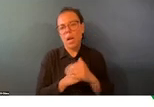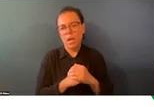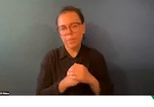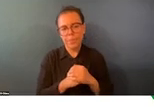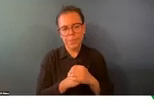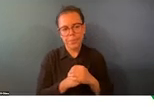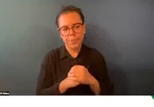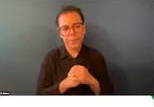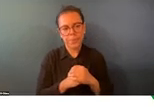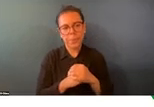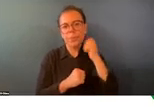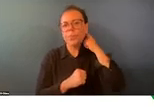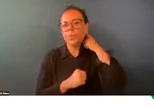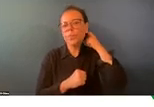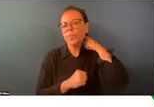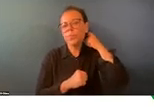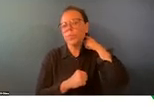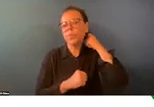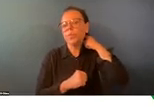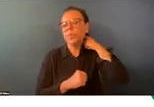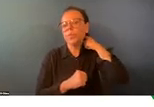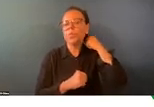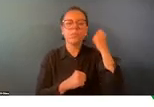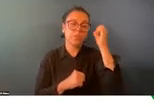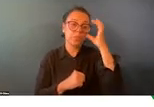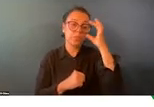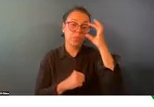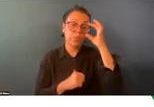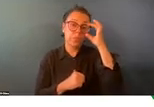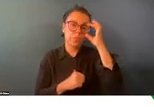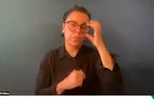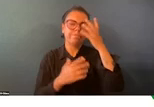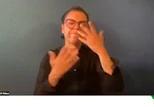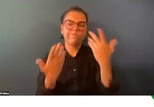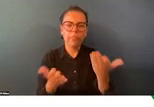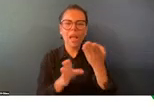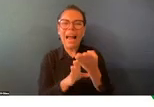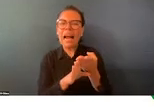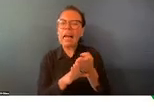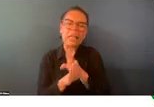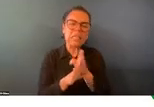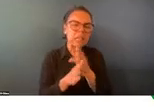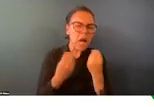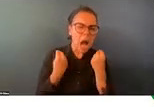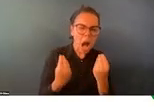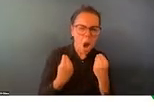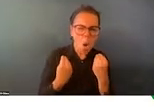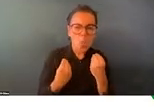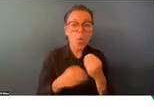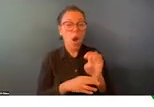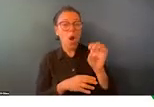sustainability. Next slide, please. To manage the risks, Equidev takes the following steps.